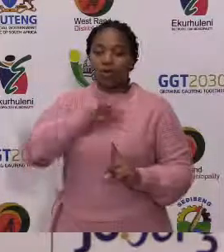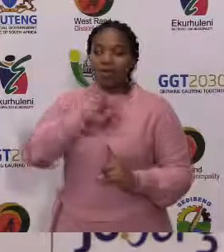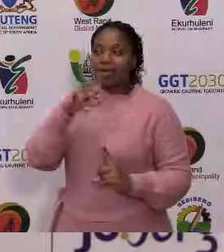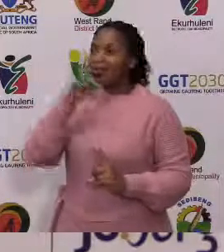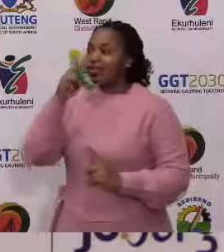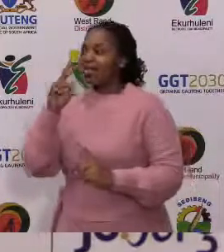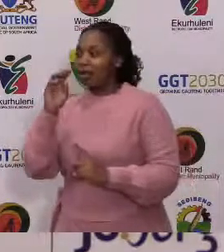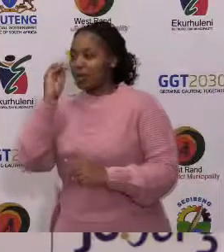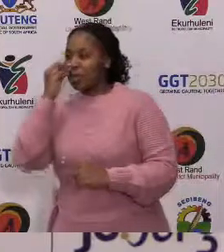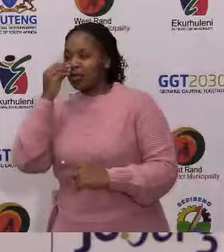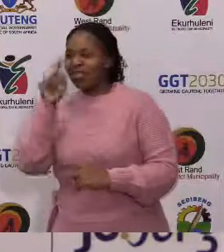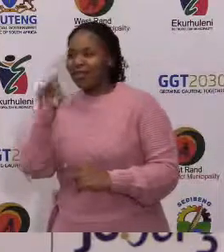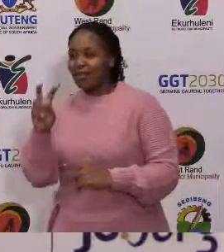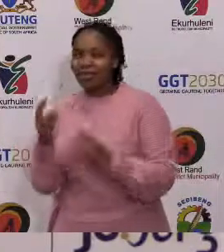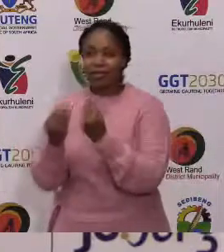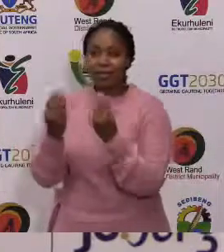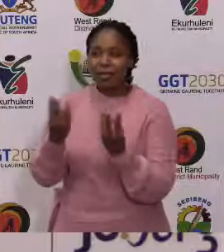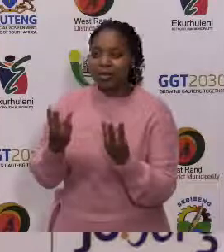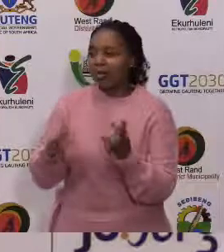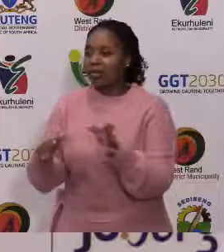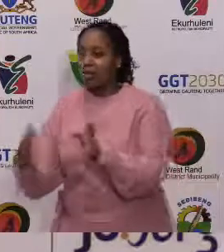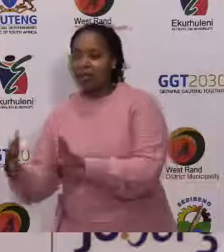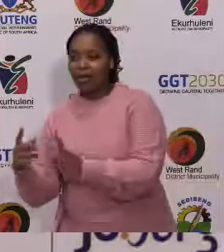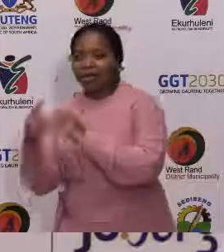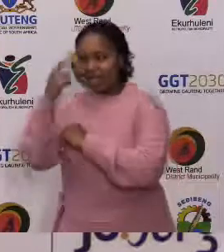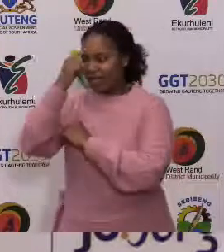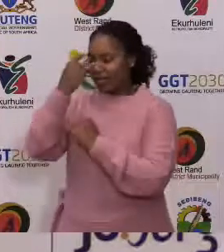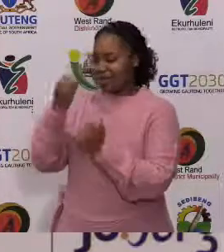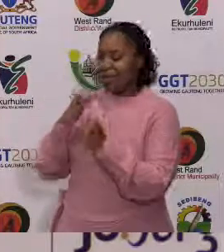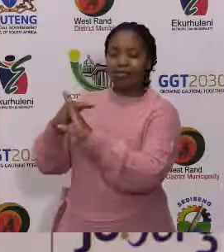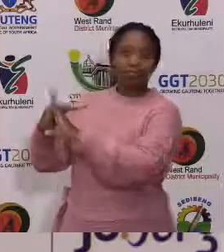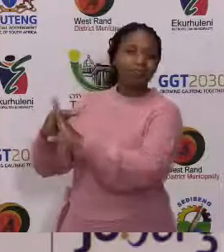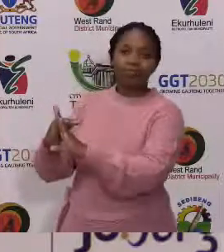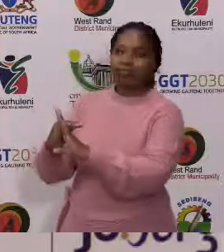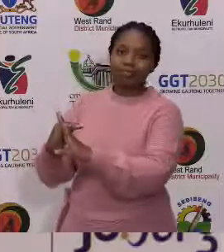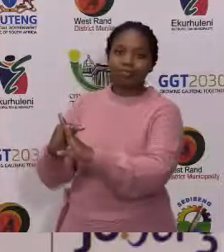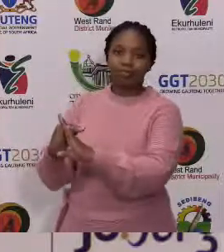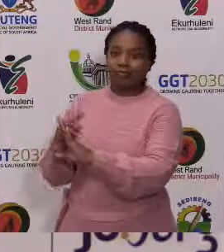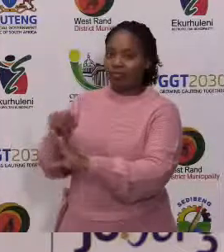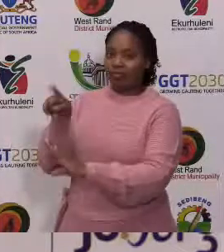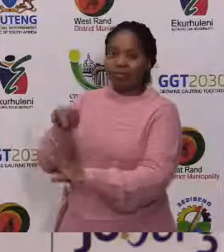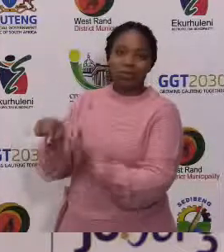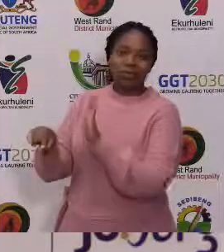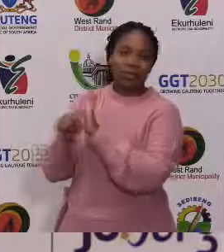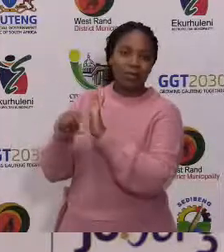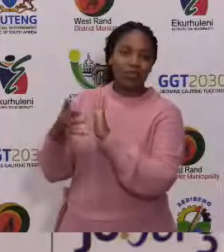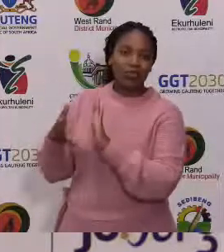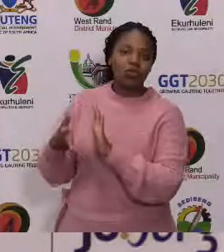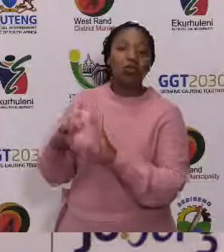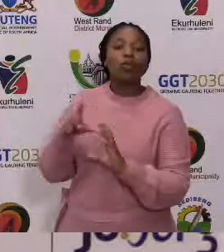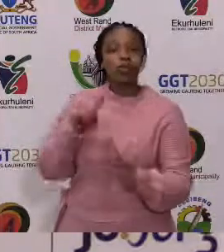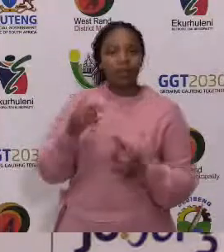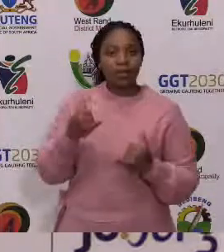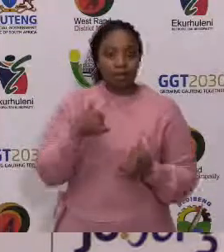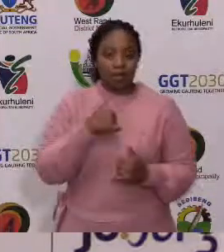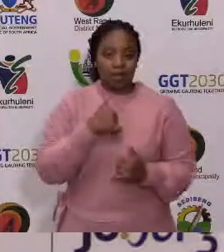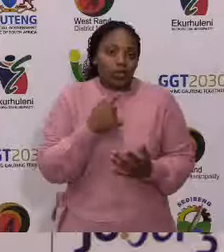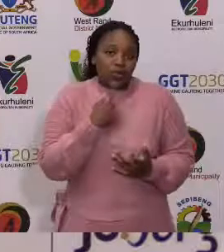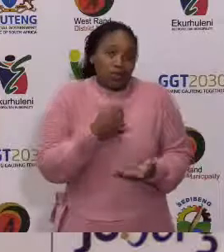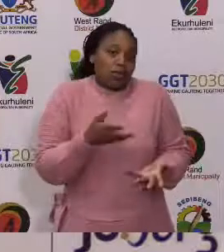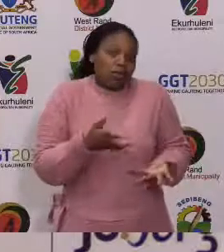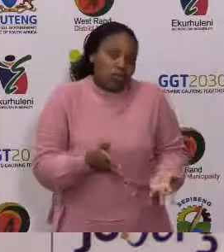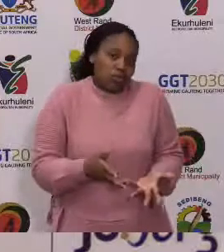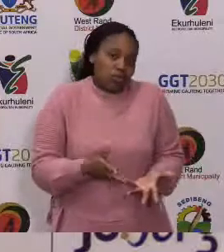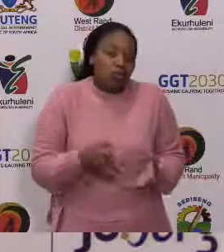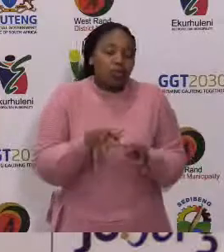pandemic or a variant from another part of the world. So that's what I would